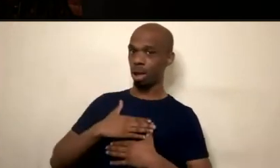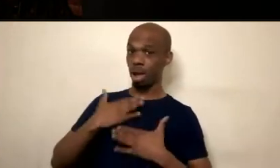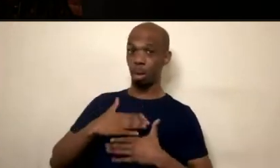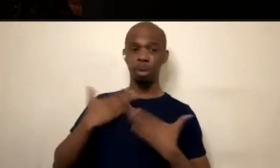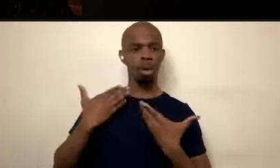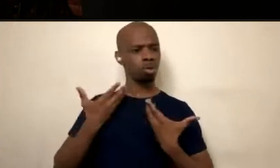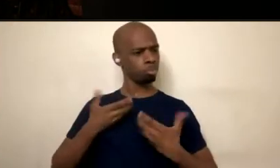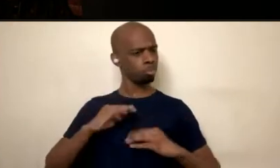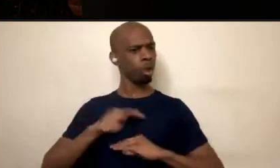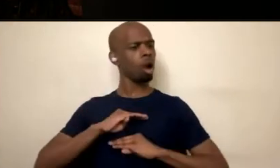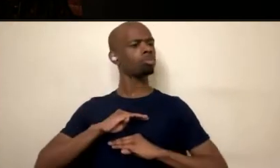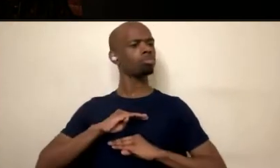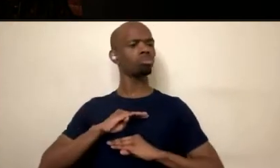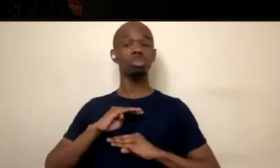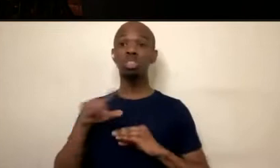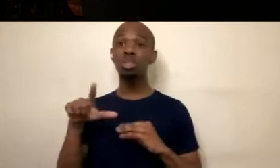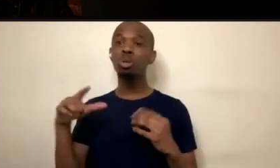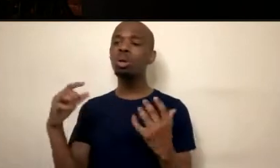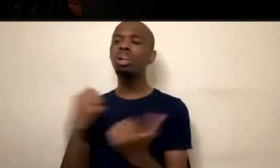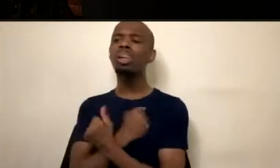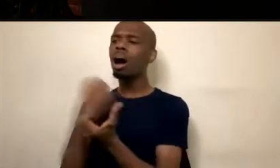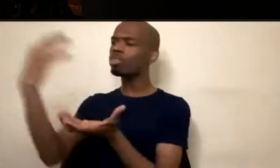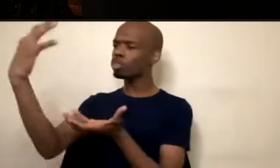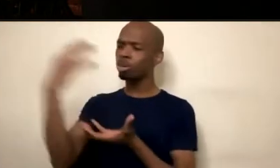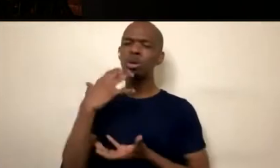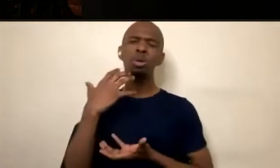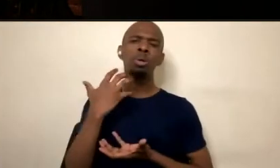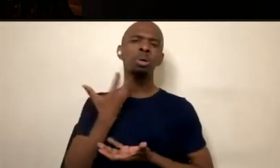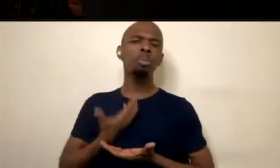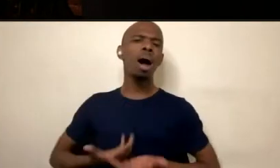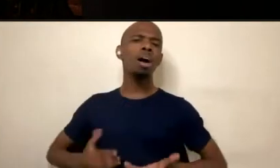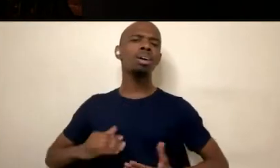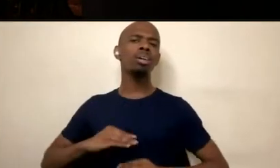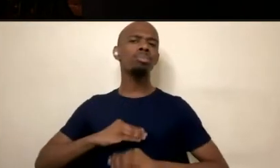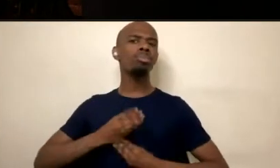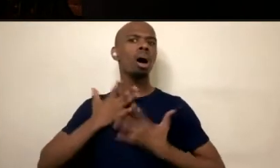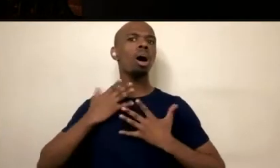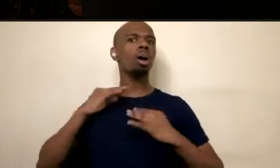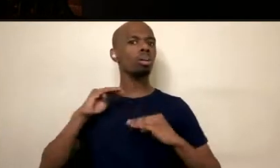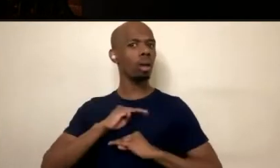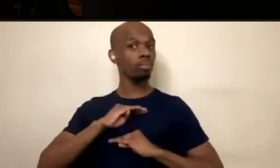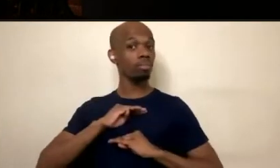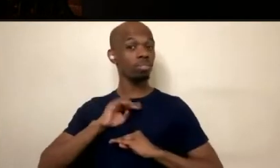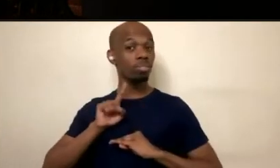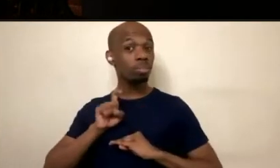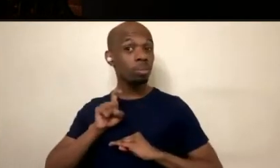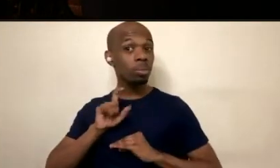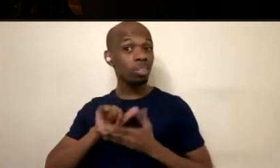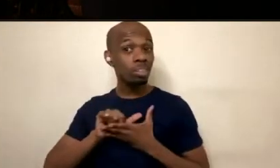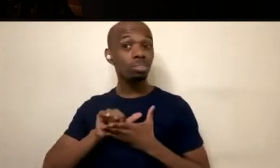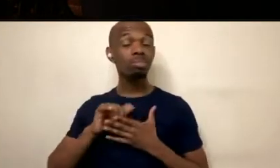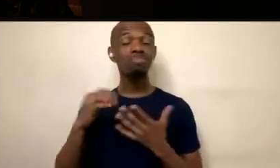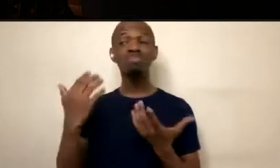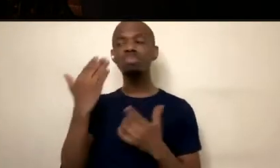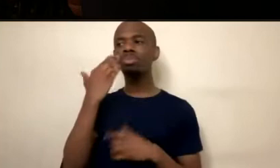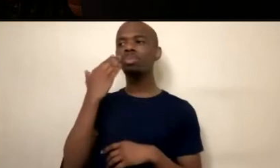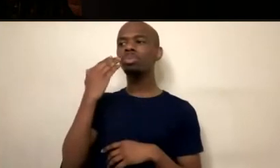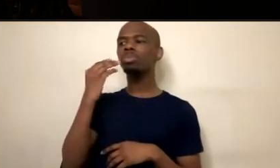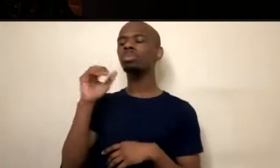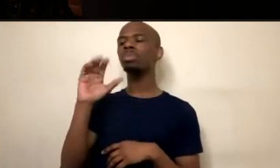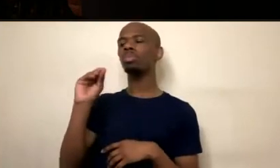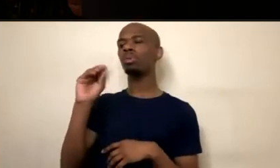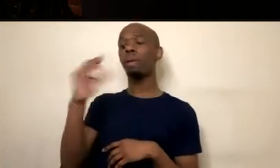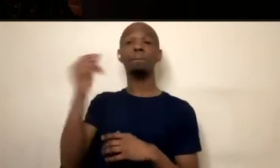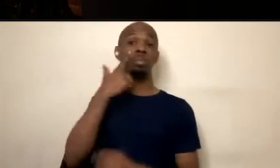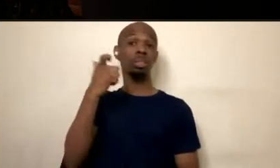and his legs or her arms and legs around you and it was all good, you know? And so I think just being the actress too, to